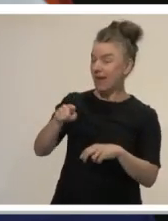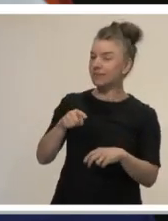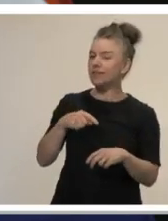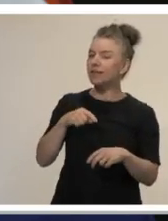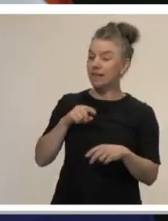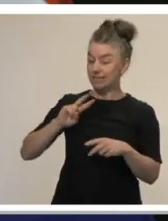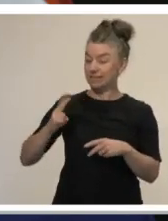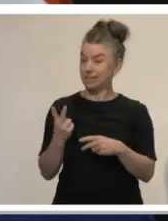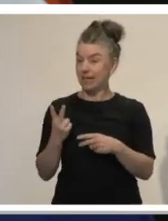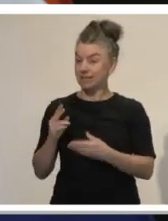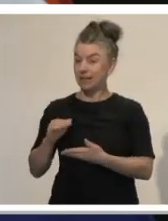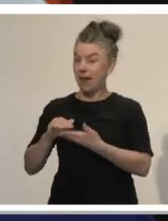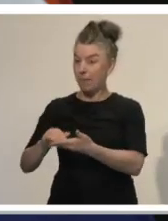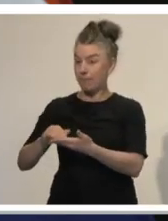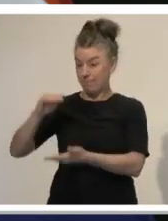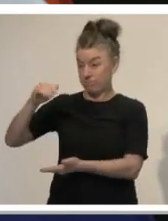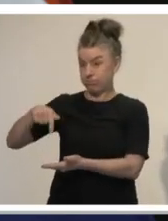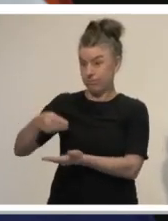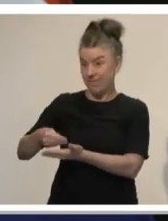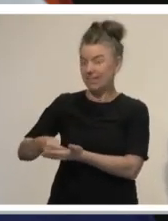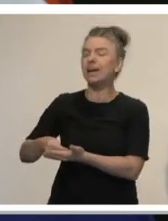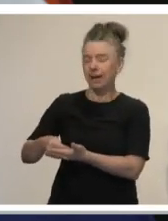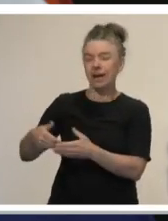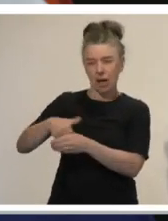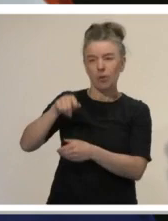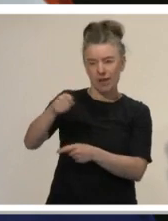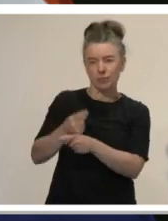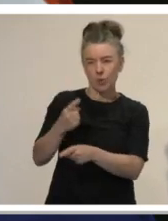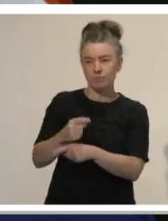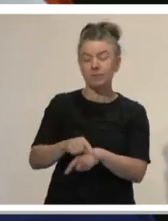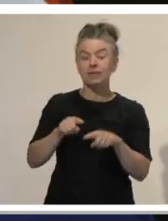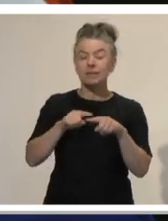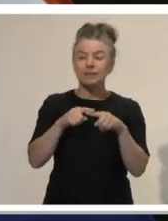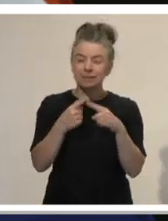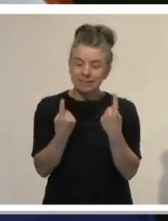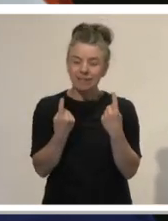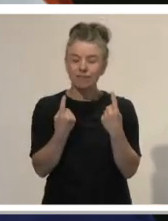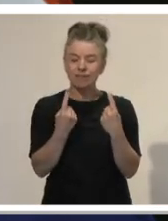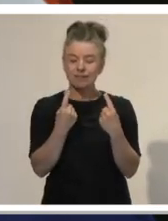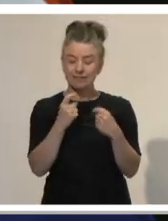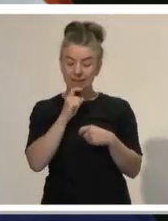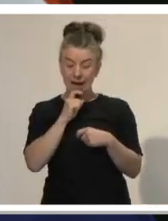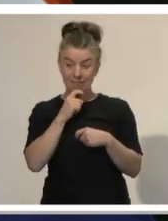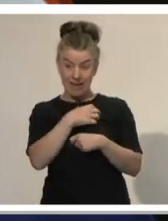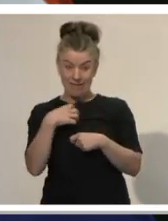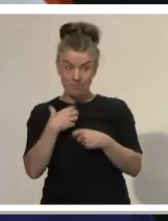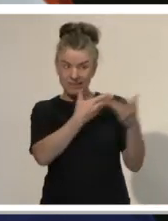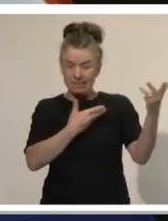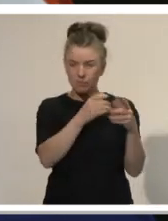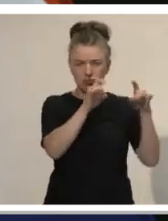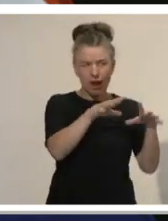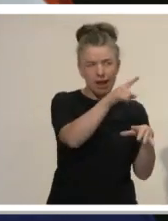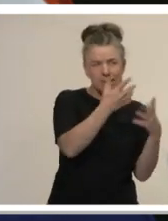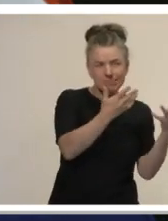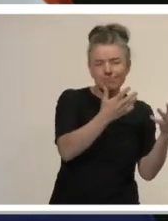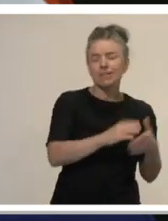Treasury officials have been in contact with their relevant counterparts across the Tasman to make sure that we can work with them.